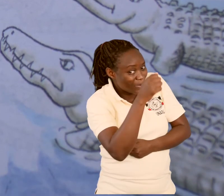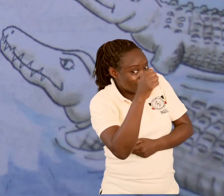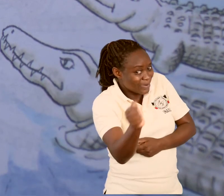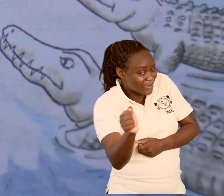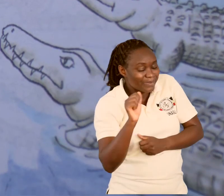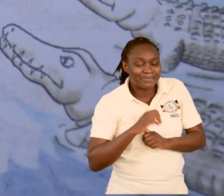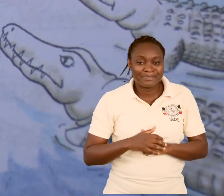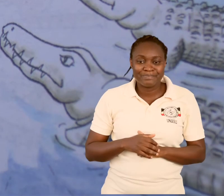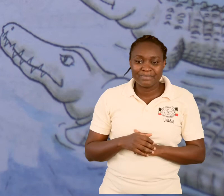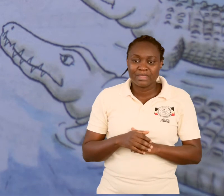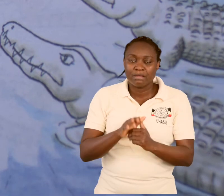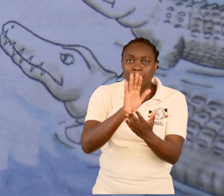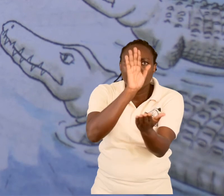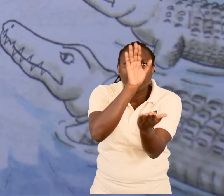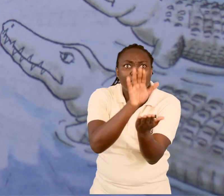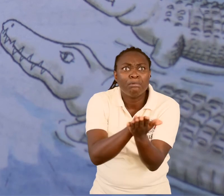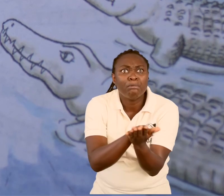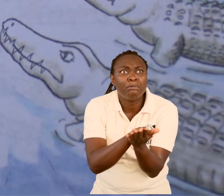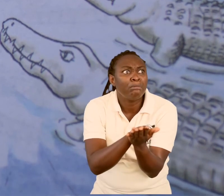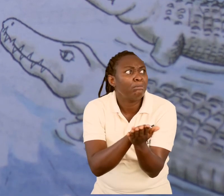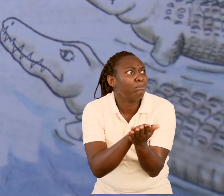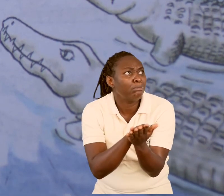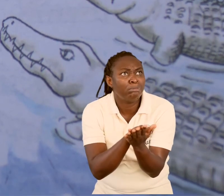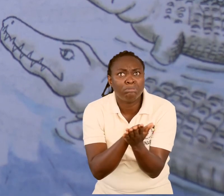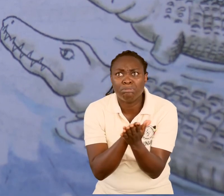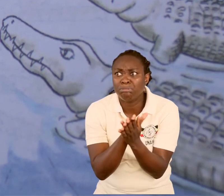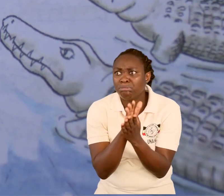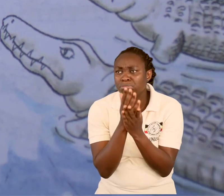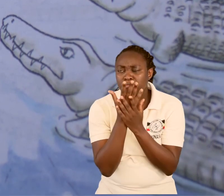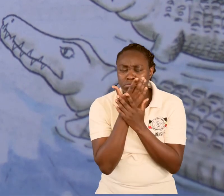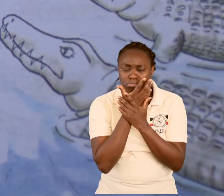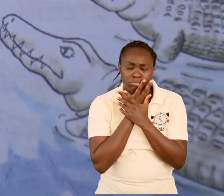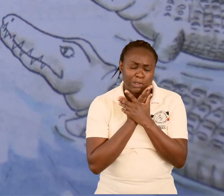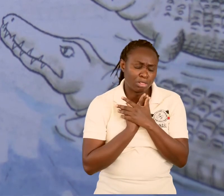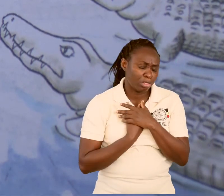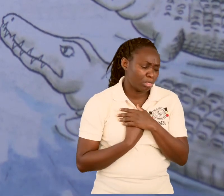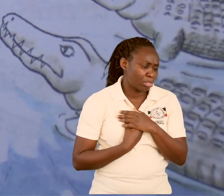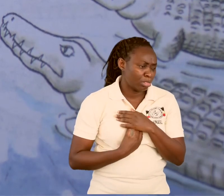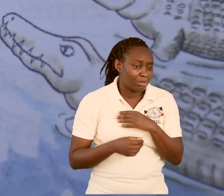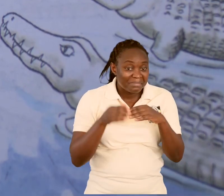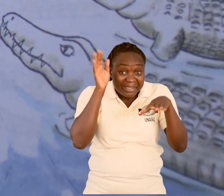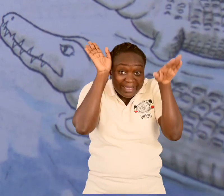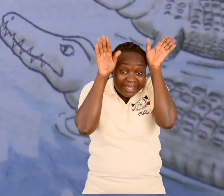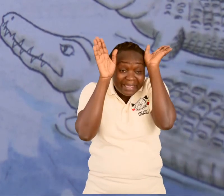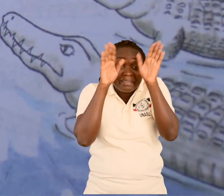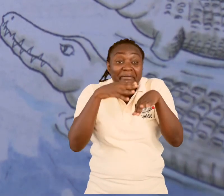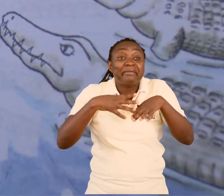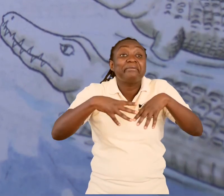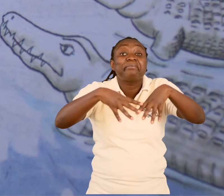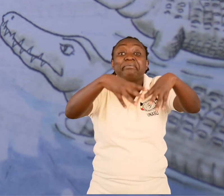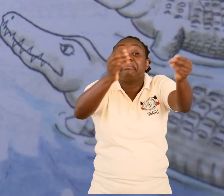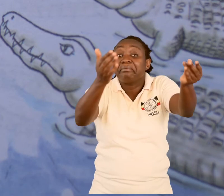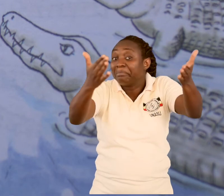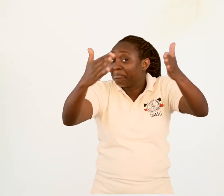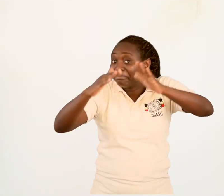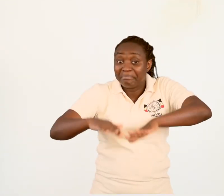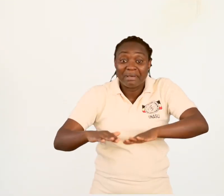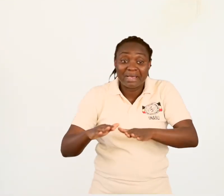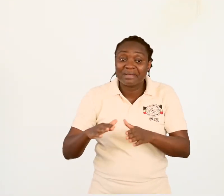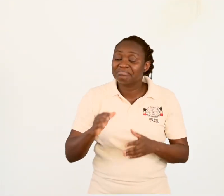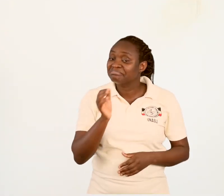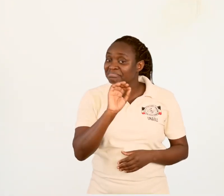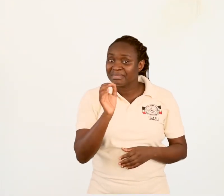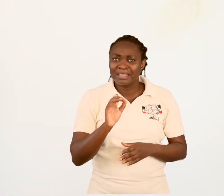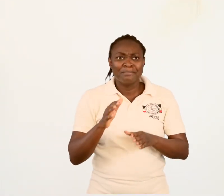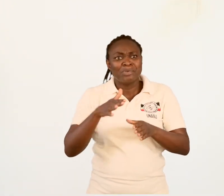Crocodile remained sad, while Hare went never to return. For this side of the